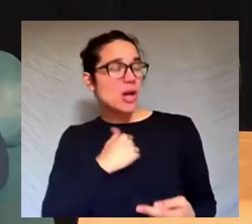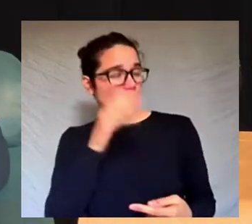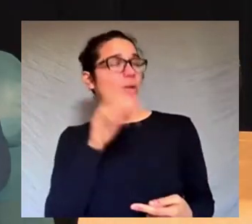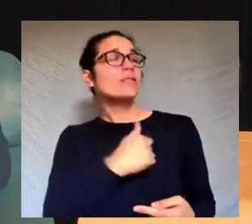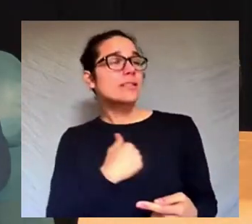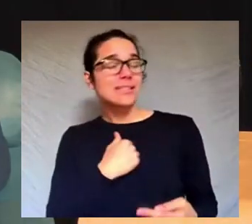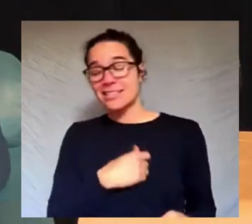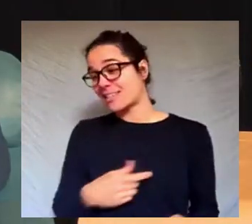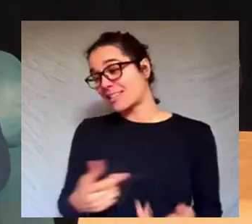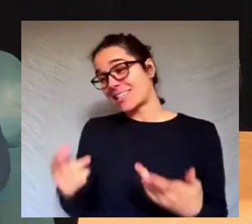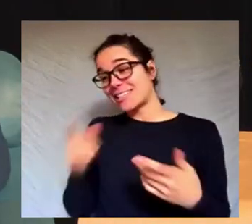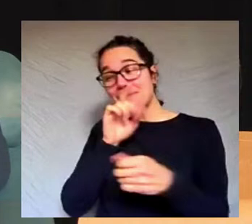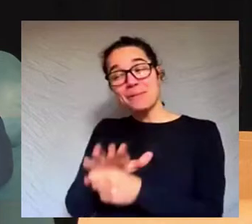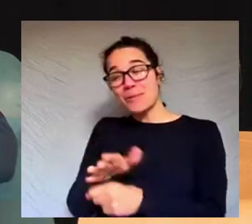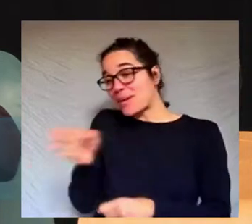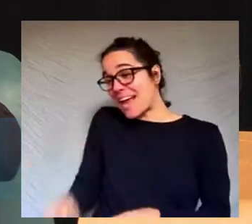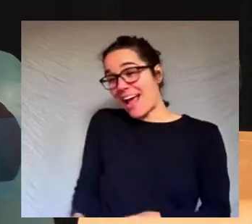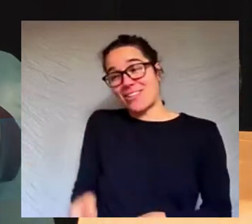come.